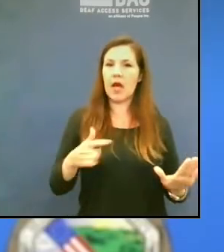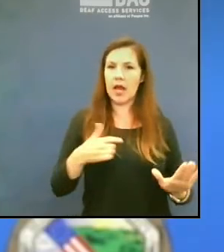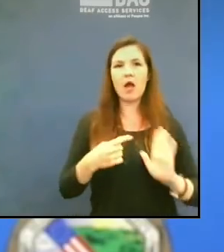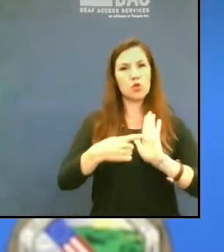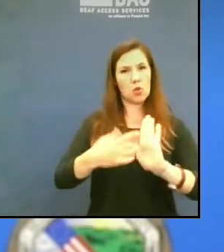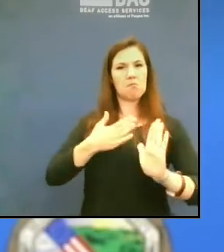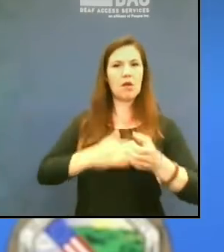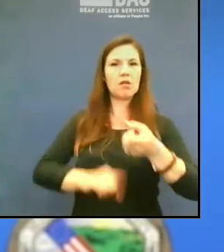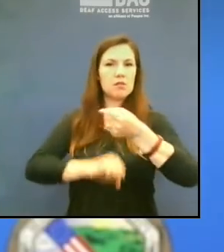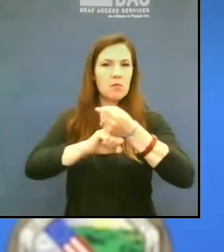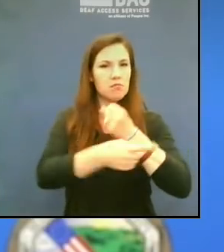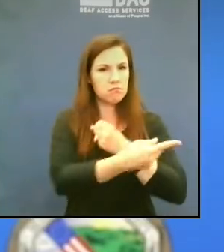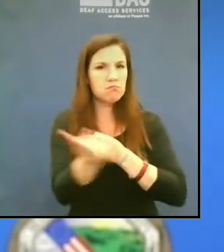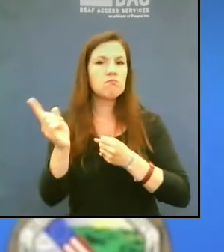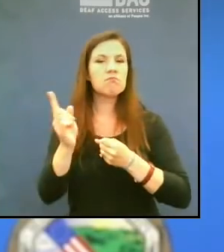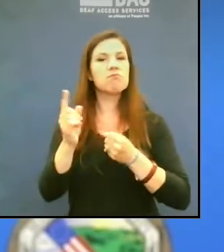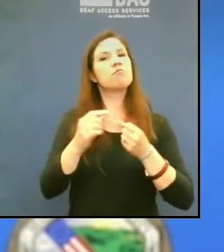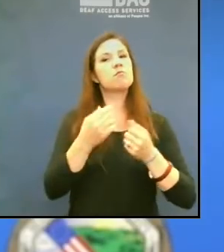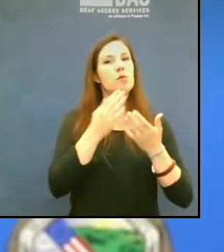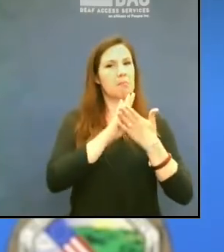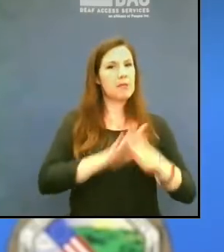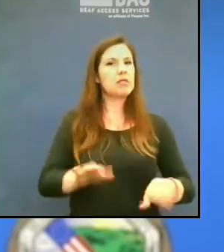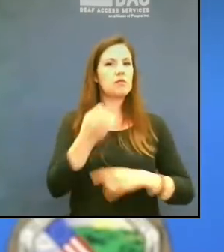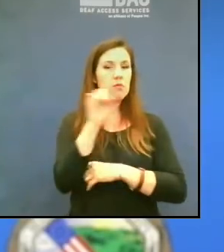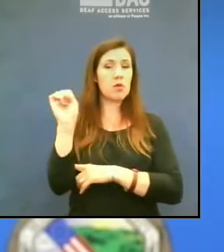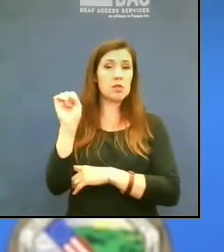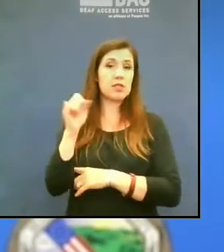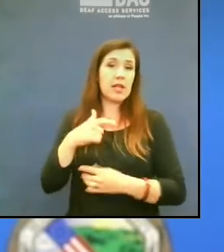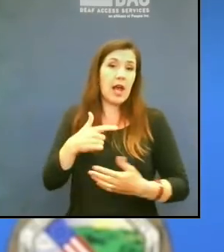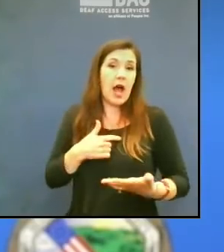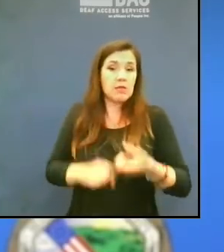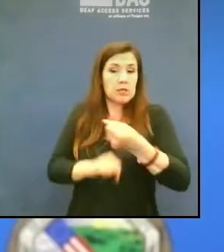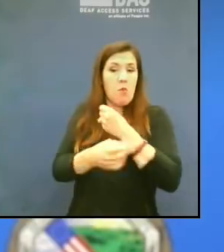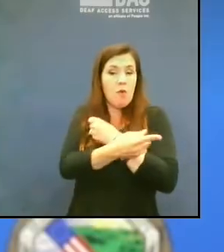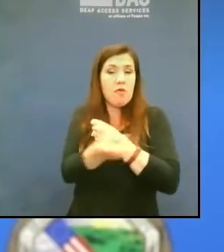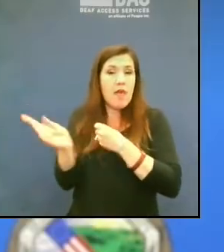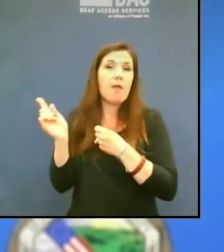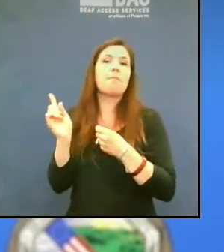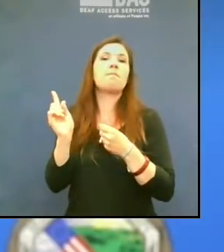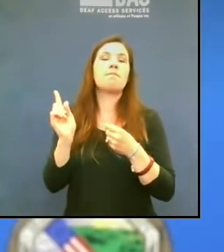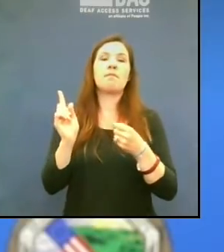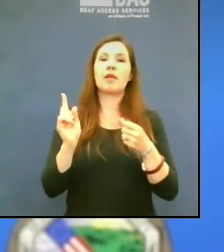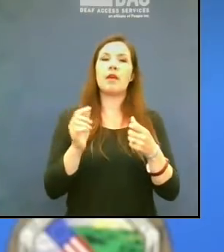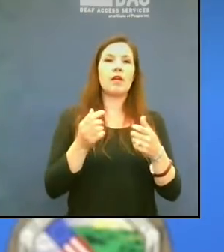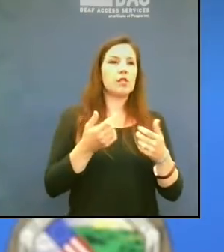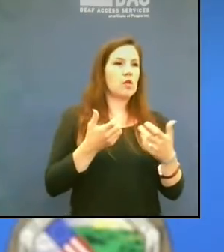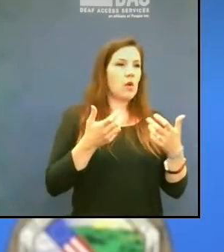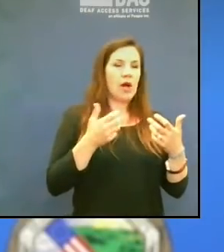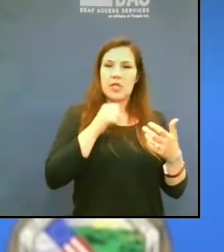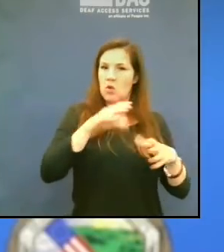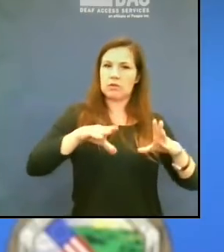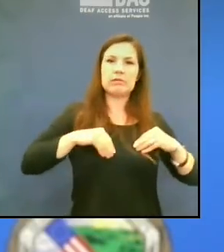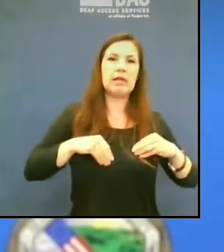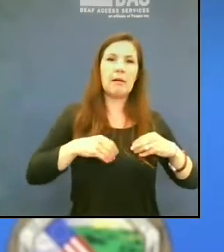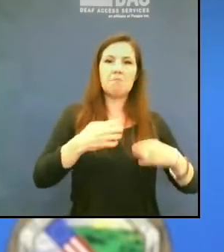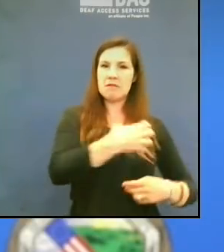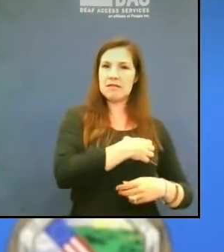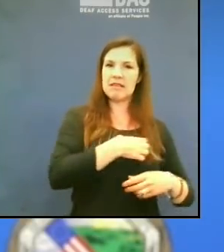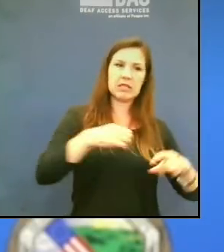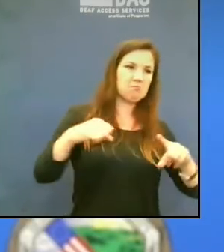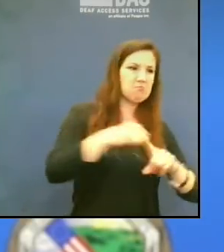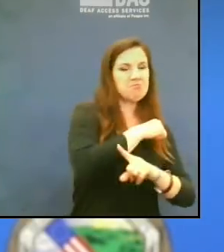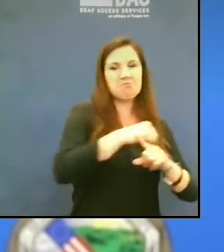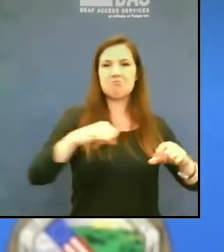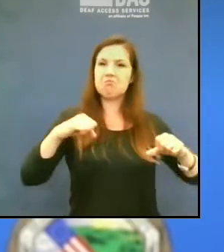peacefully protesting and to also let them know I stand with them to eliminate and root out police brutality and stand up to injustice no matter